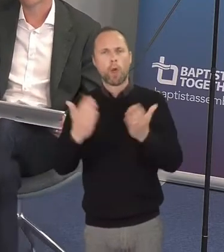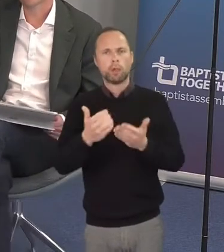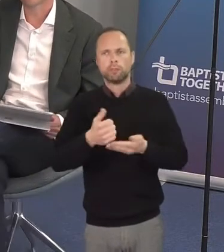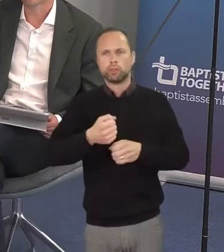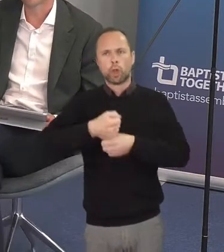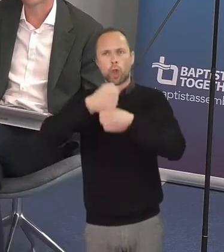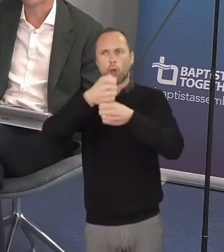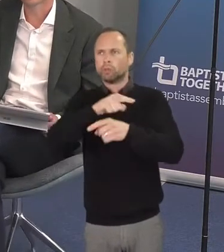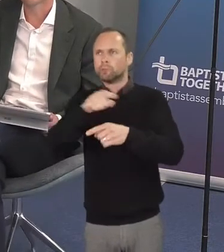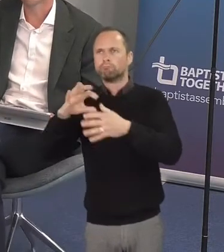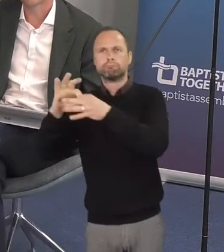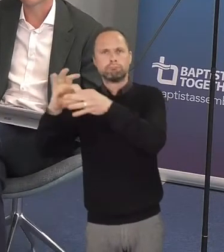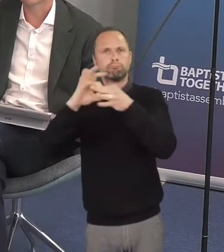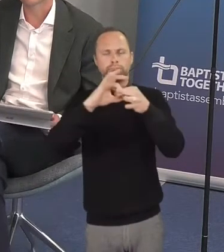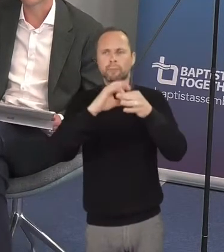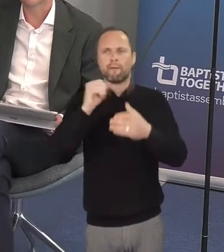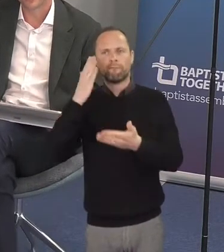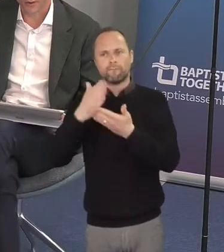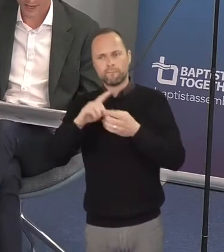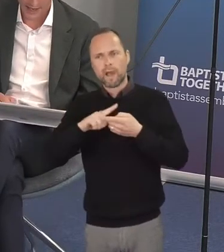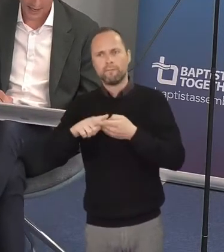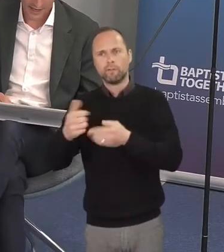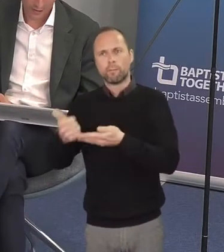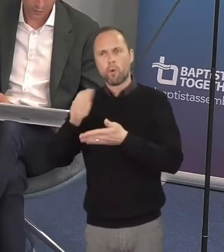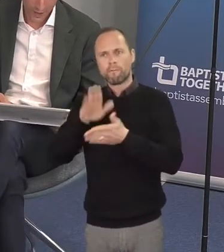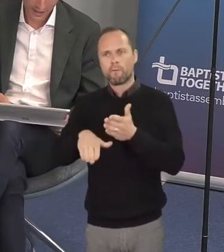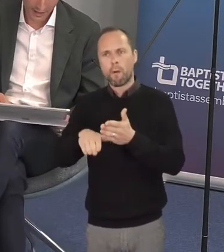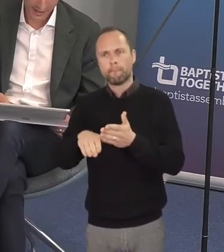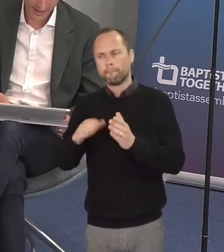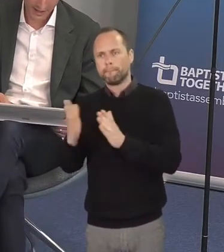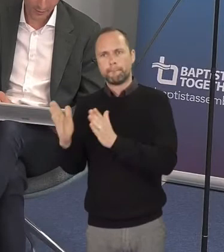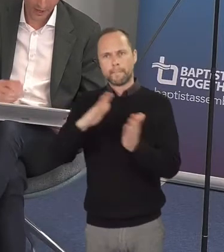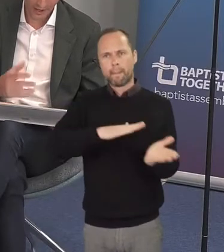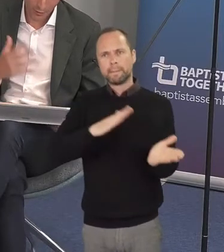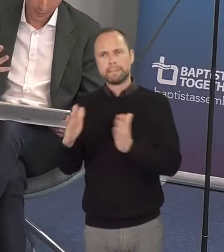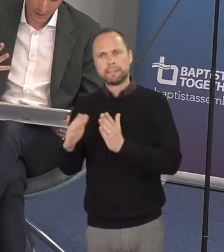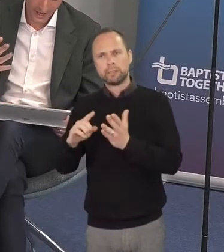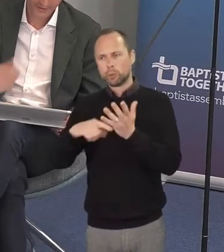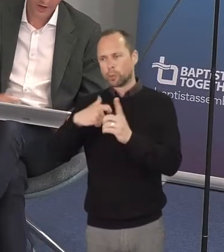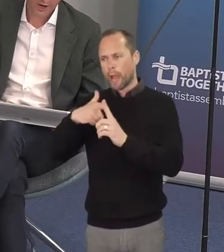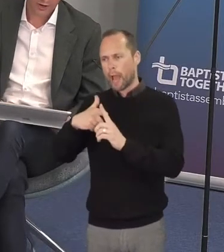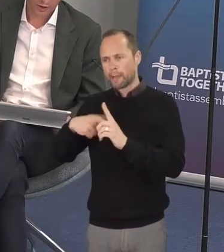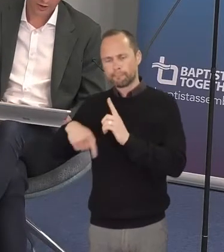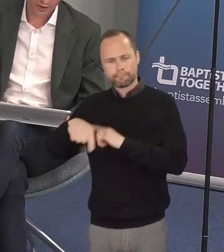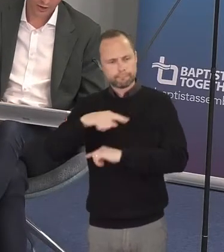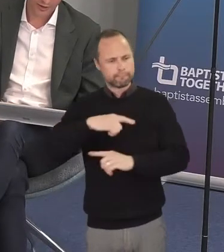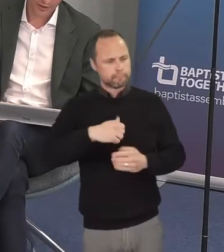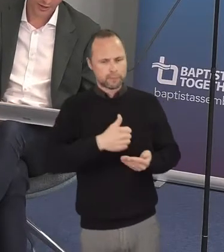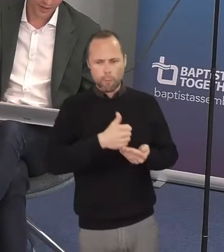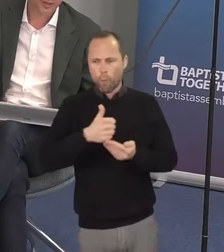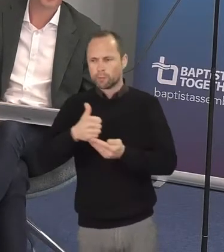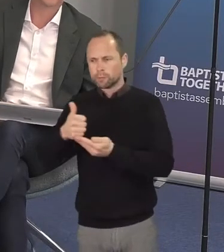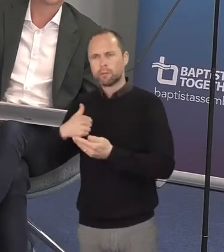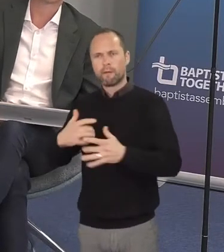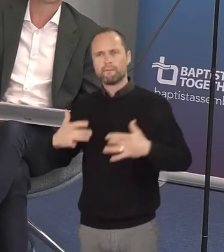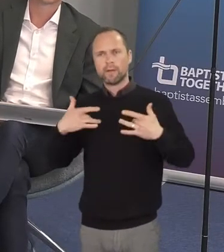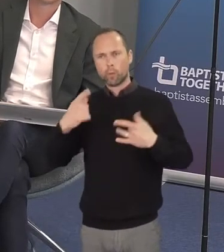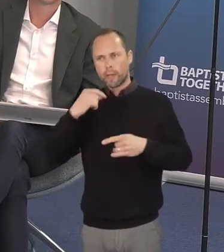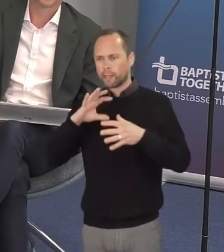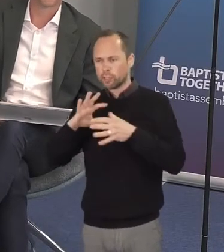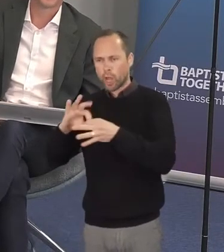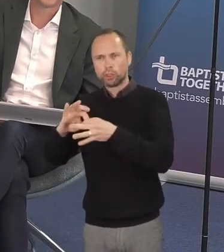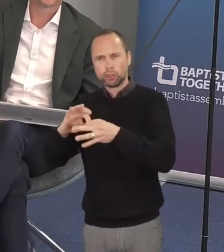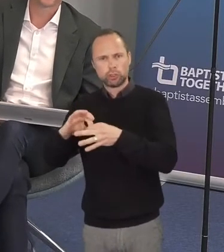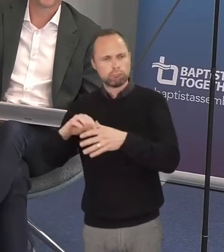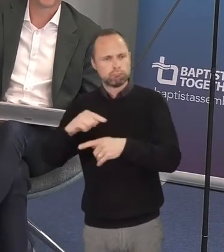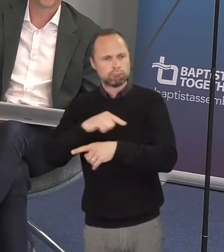with the faithful support of Baptists in the UK, that we could see this realised. We believed God could use us to touch the lives